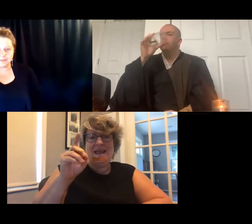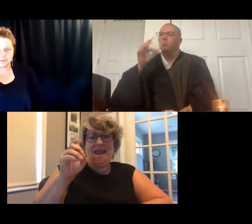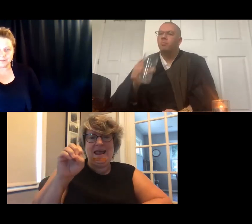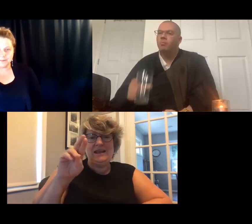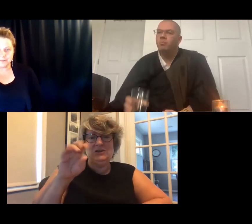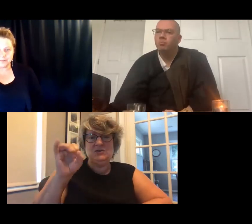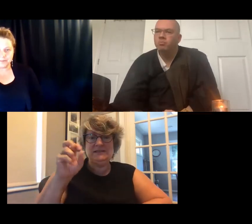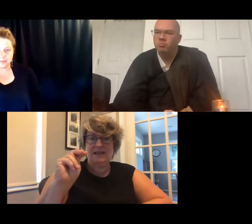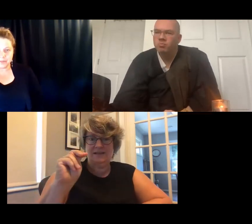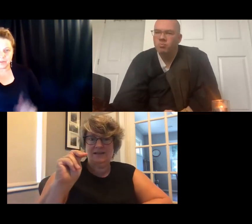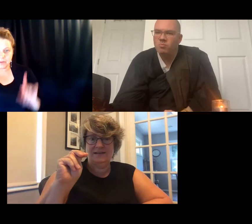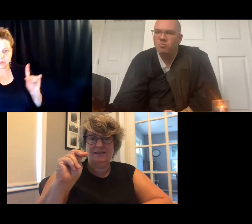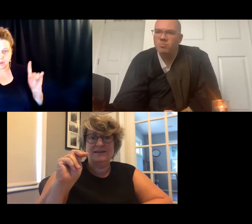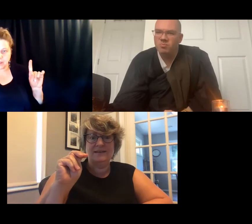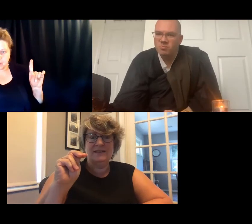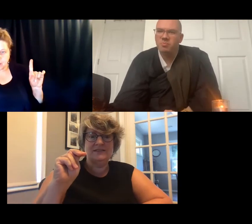have